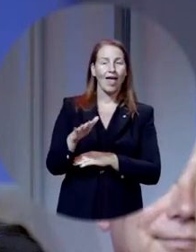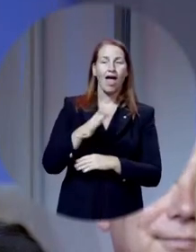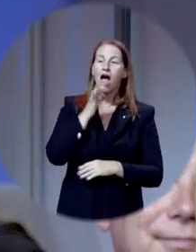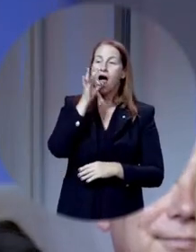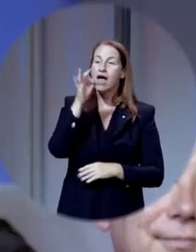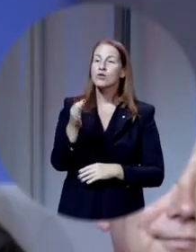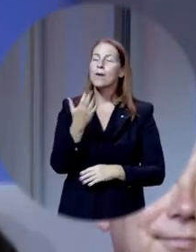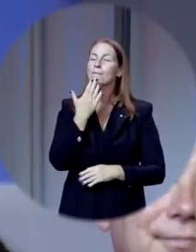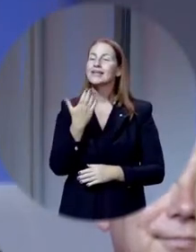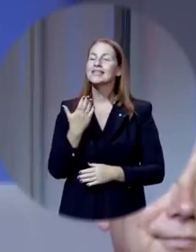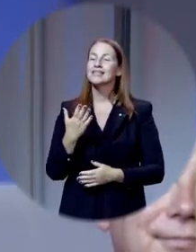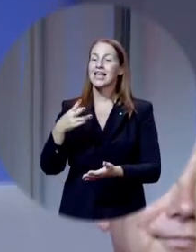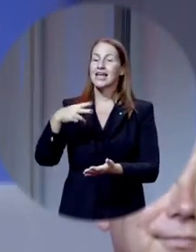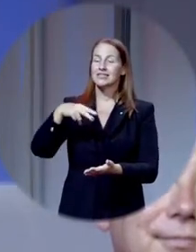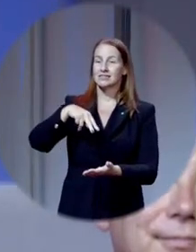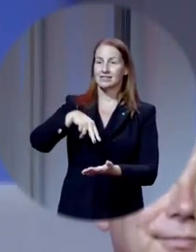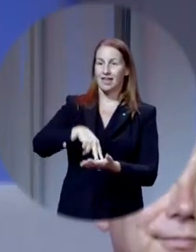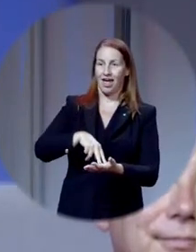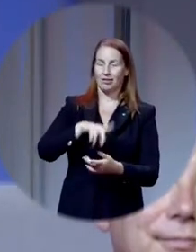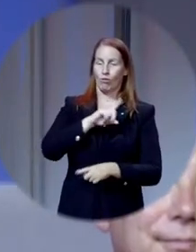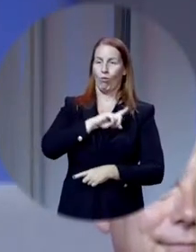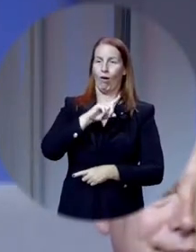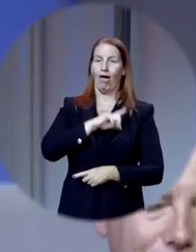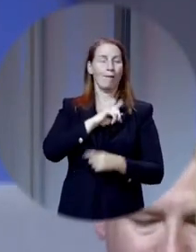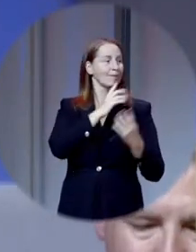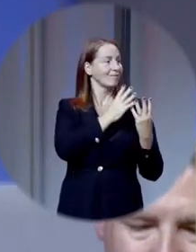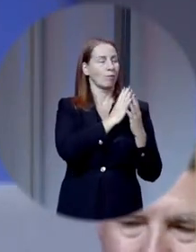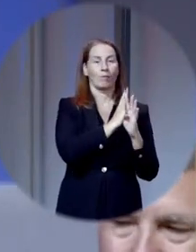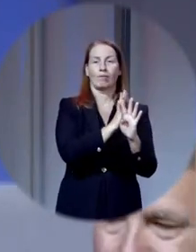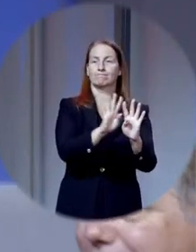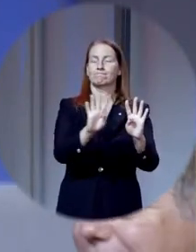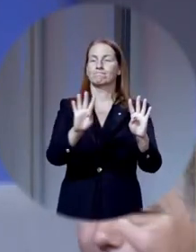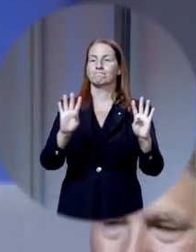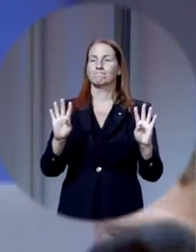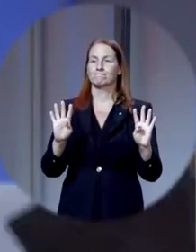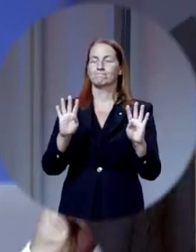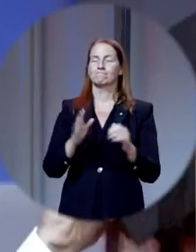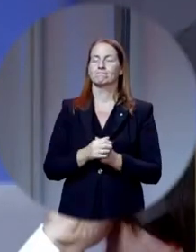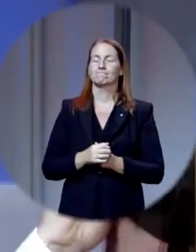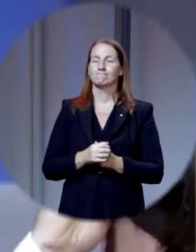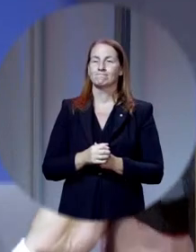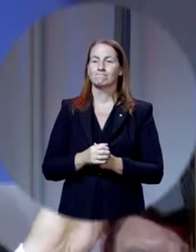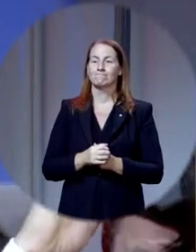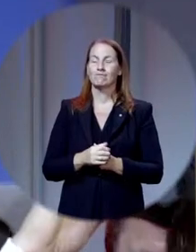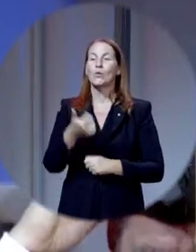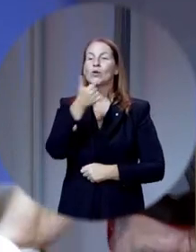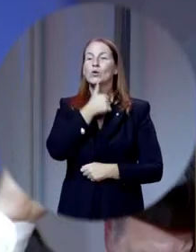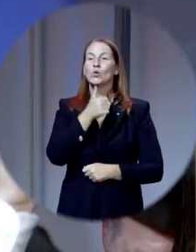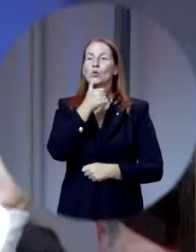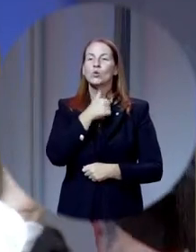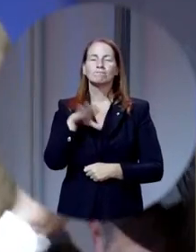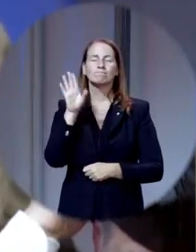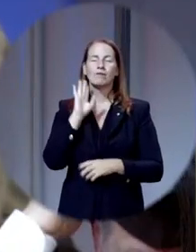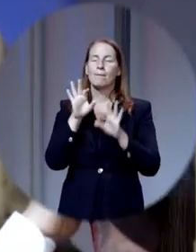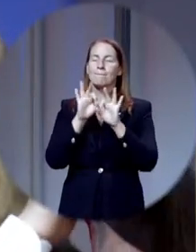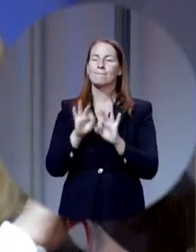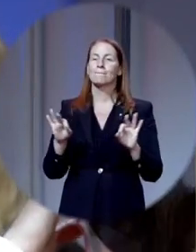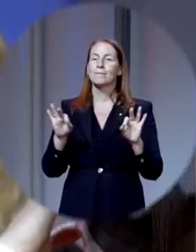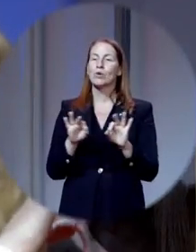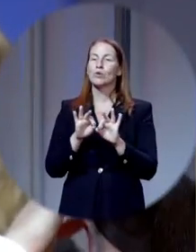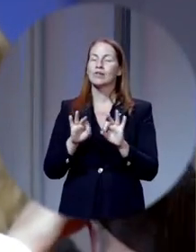to rise and stand while the platform party exits the auditorium. And we'll do so to